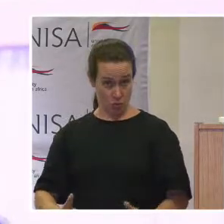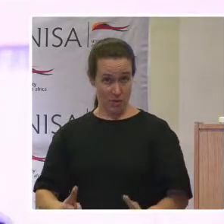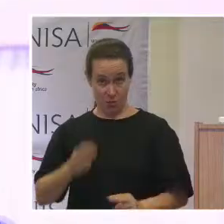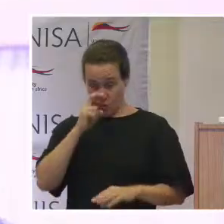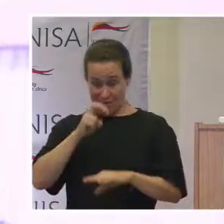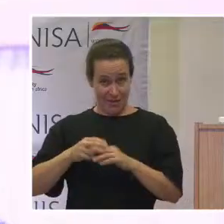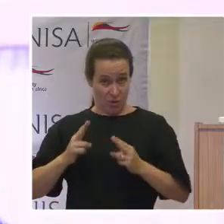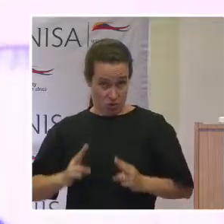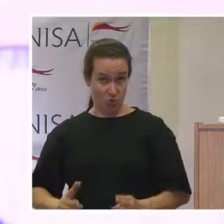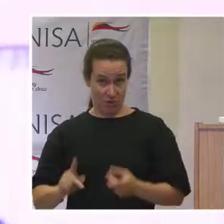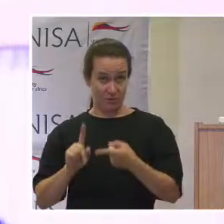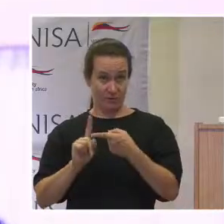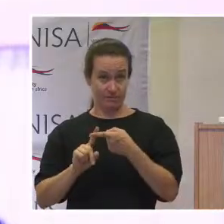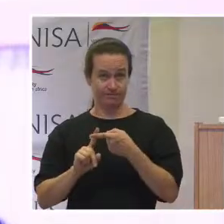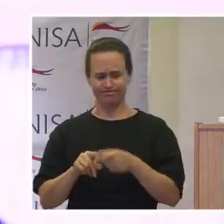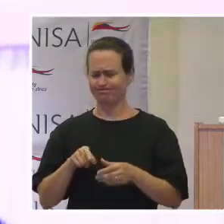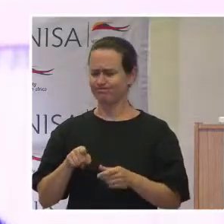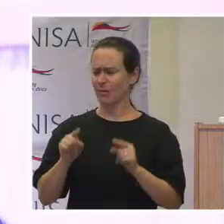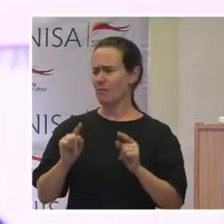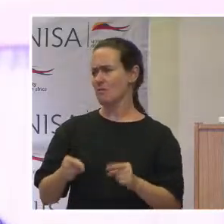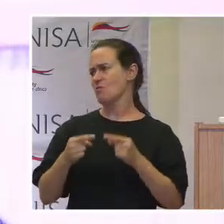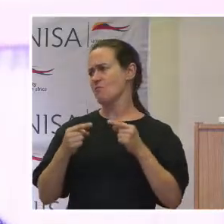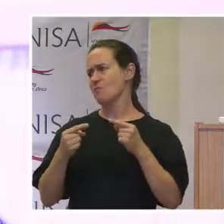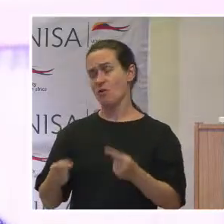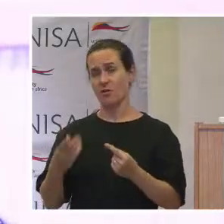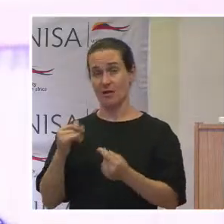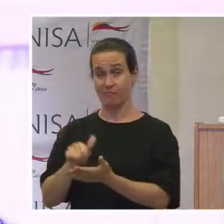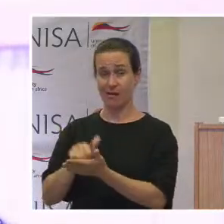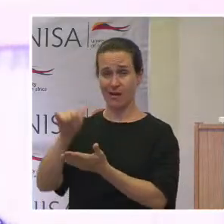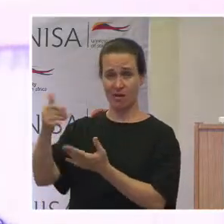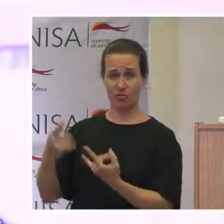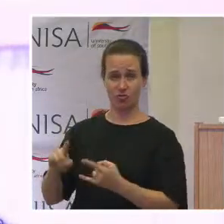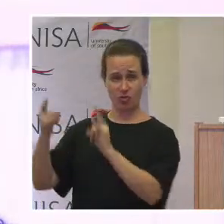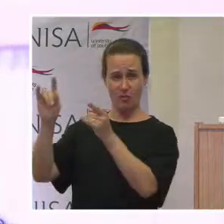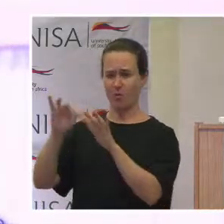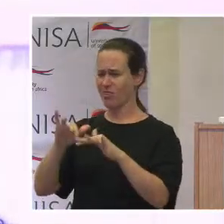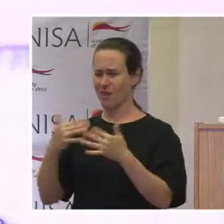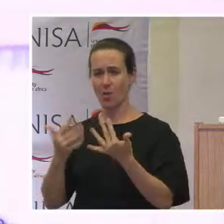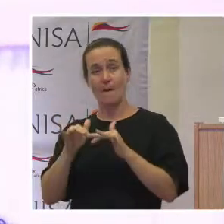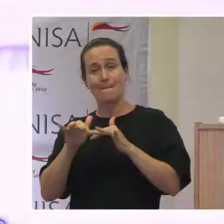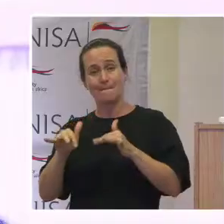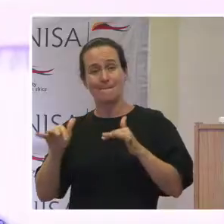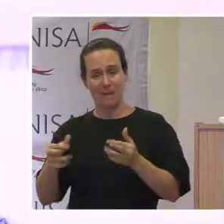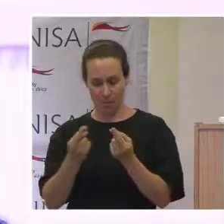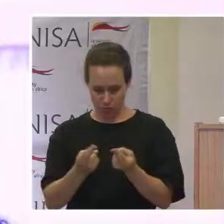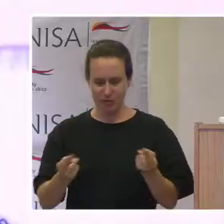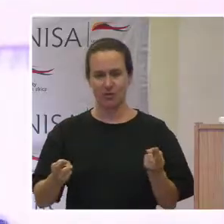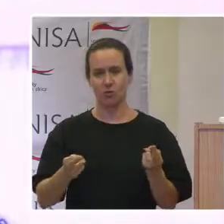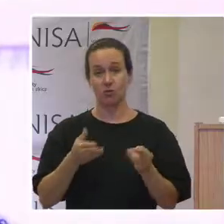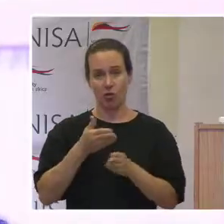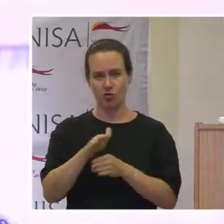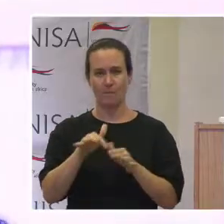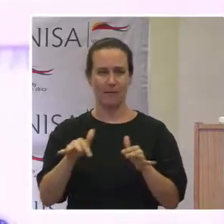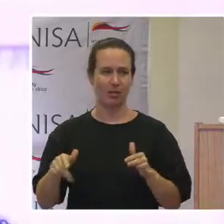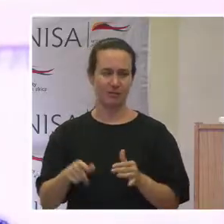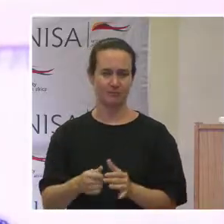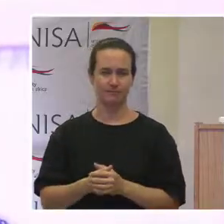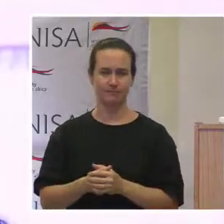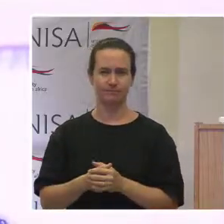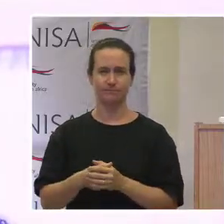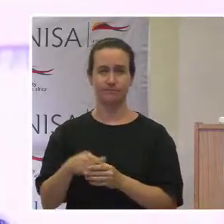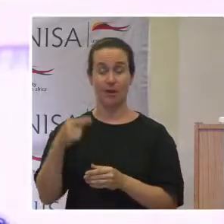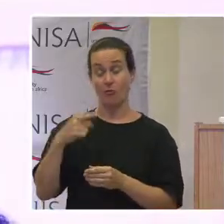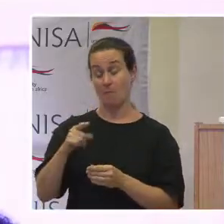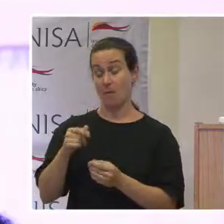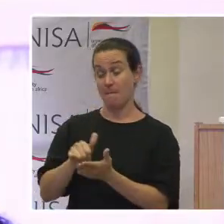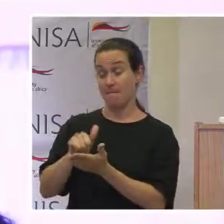one. You cannot have an Aerotropolis without the human resource. Now, from the pilot's